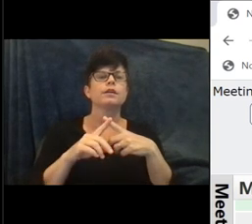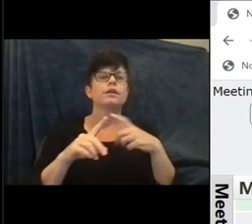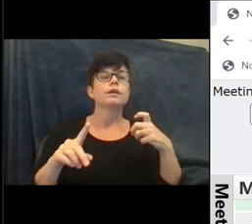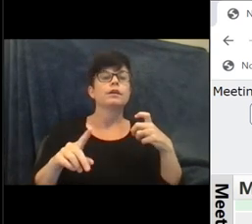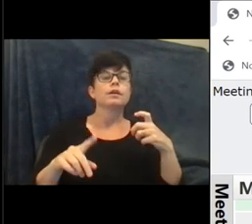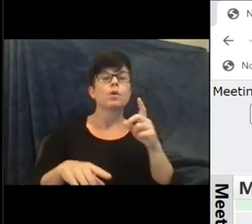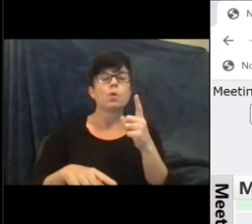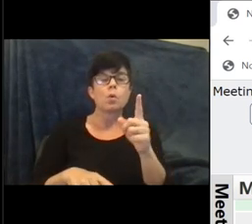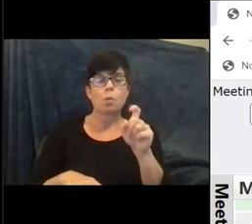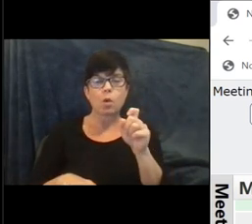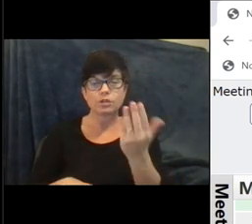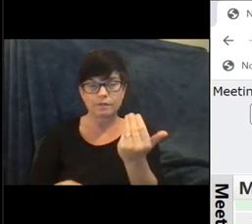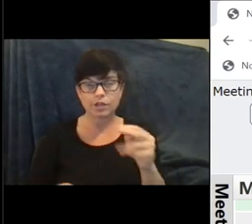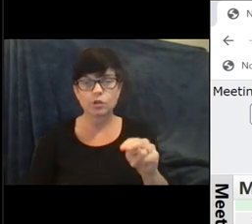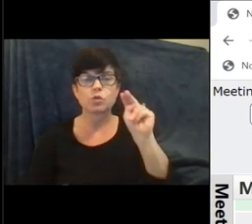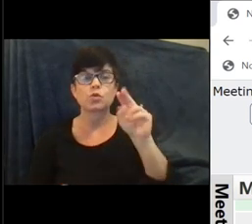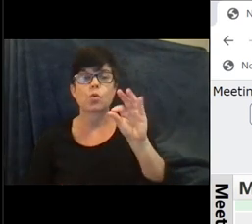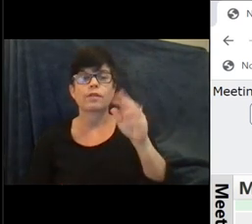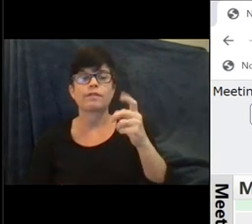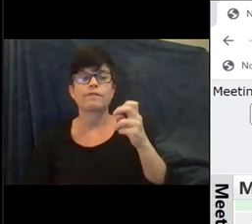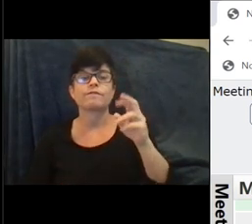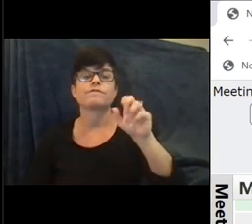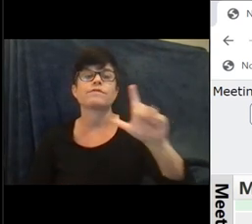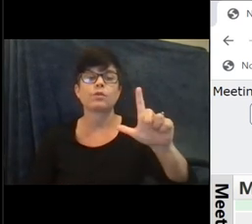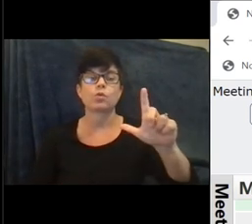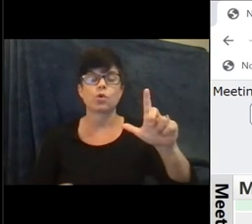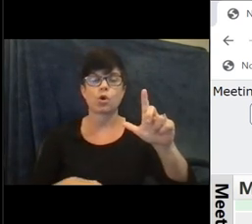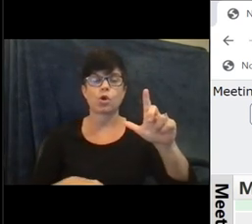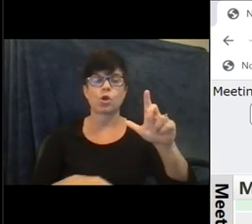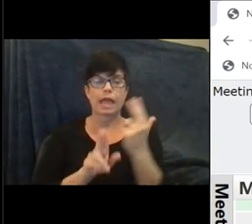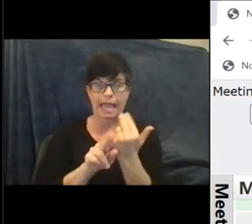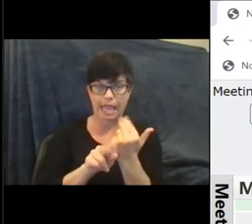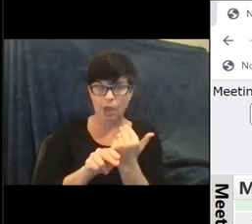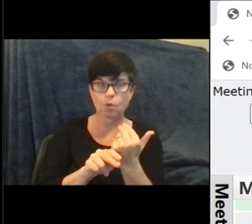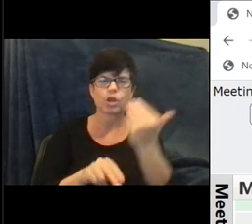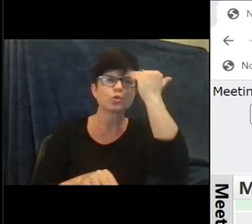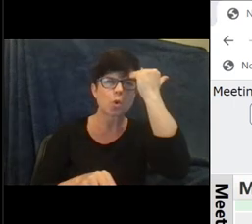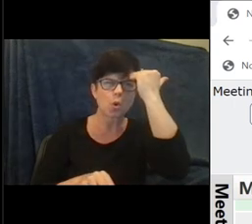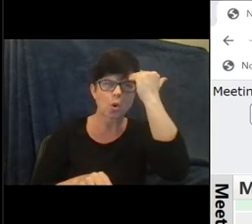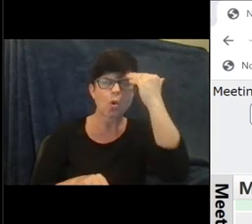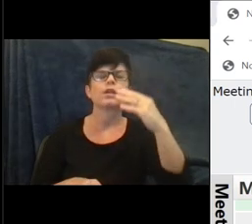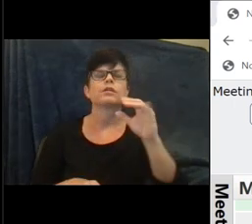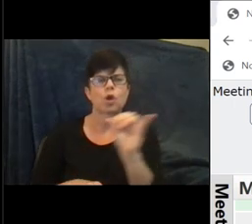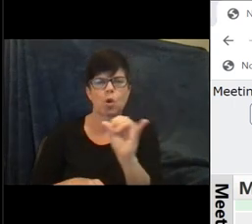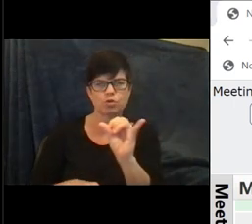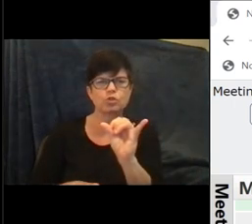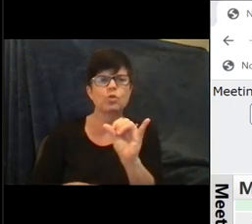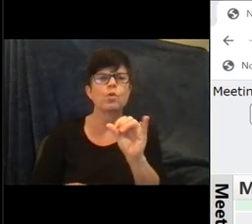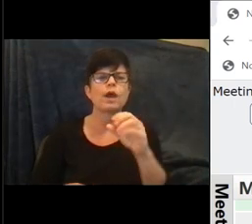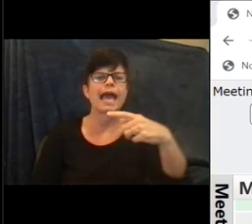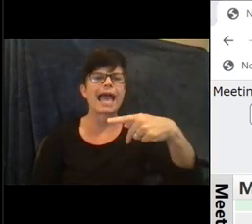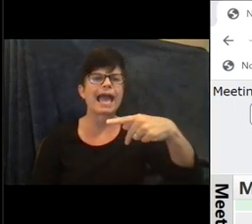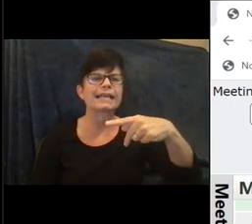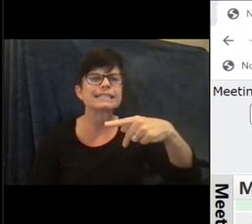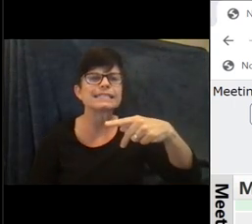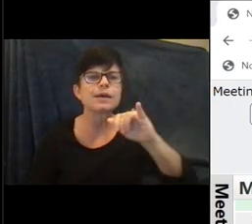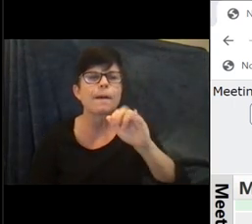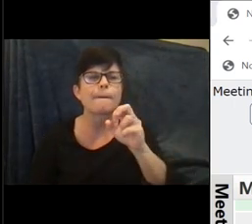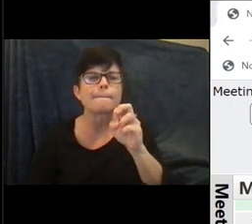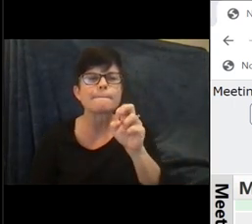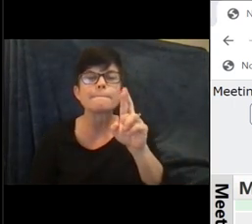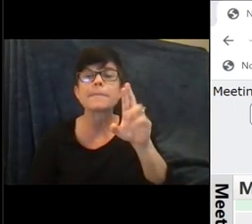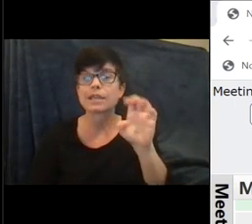150 North Federal Highway mixed-use project, also known as The Piers. I was told that we will have Camissa Collins, Vice President